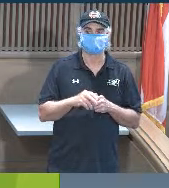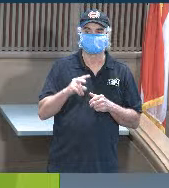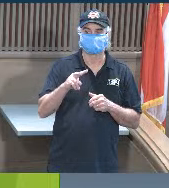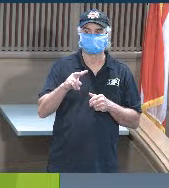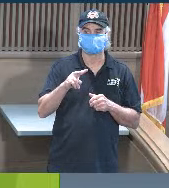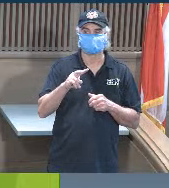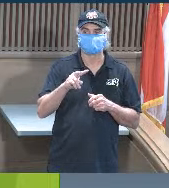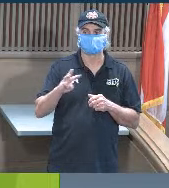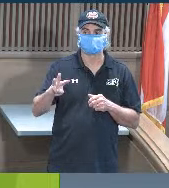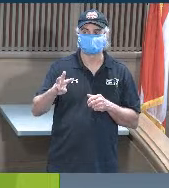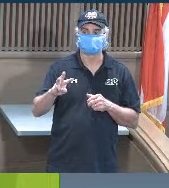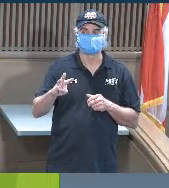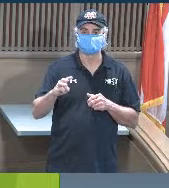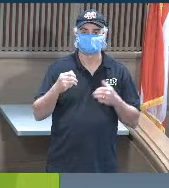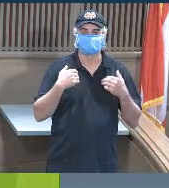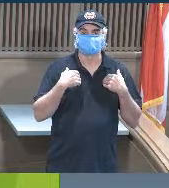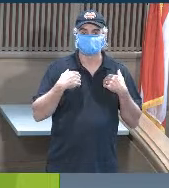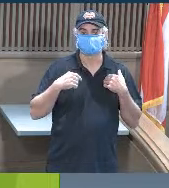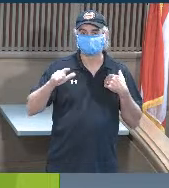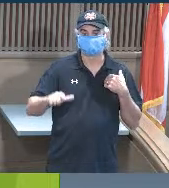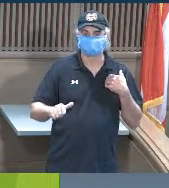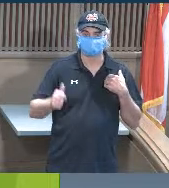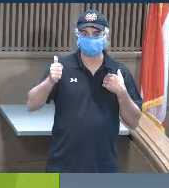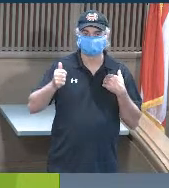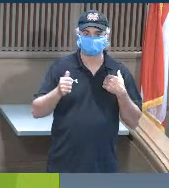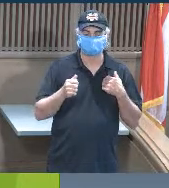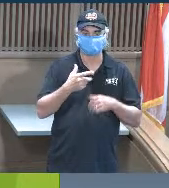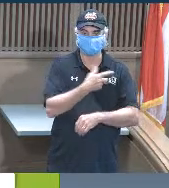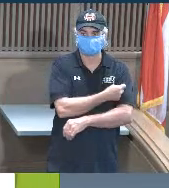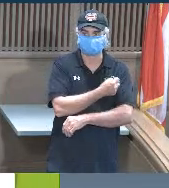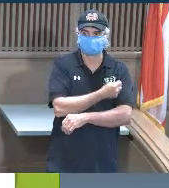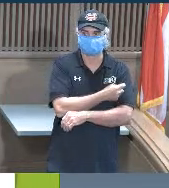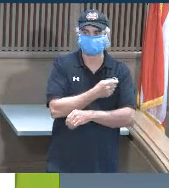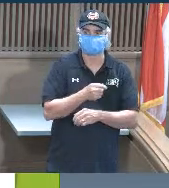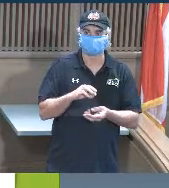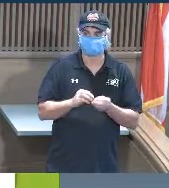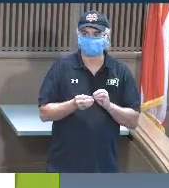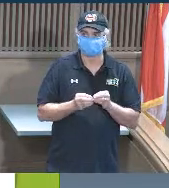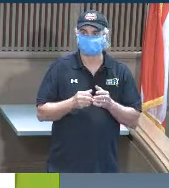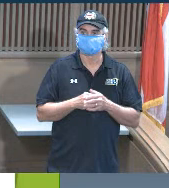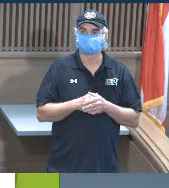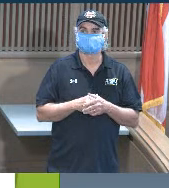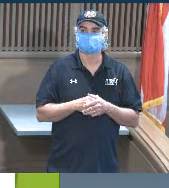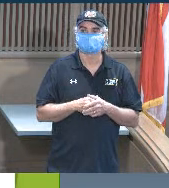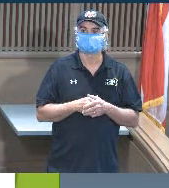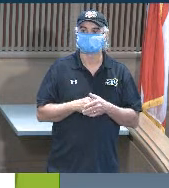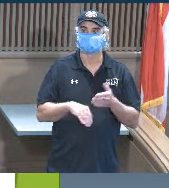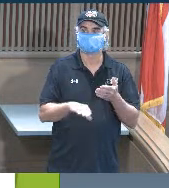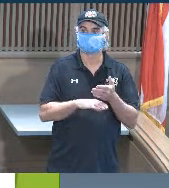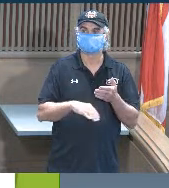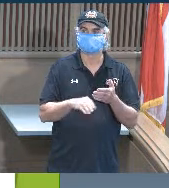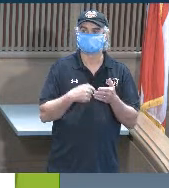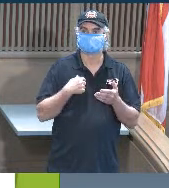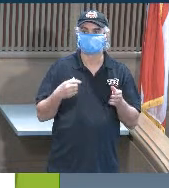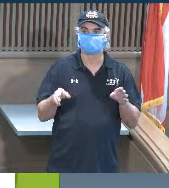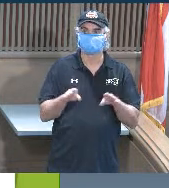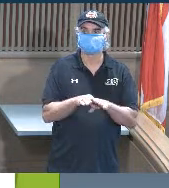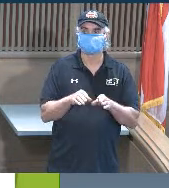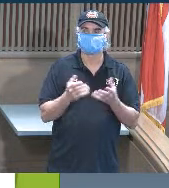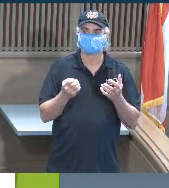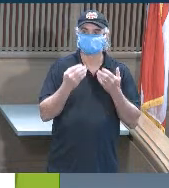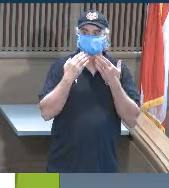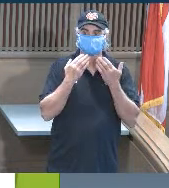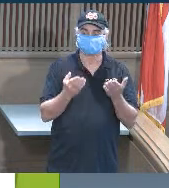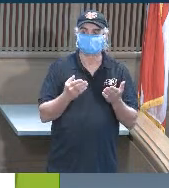see, has the lowest vaccination rate. And let me basically close. I want to thank